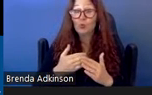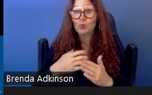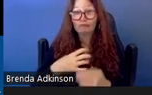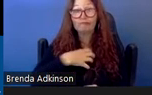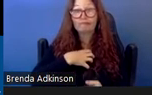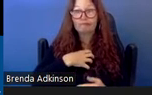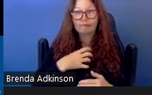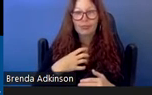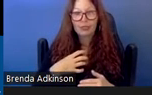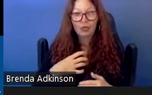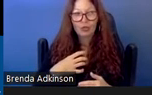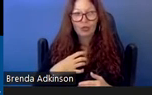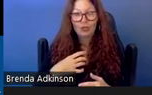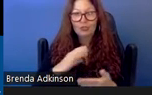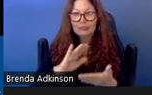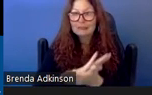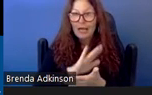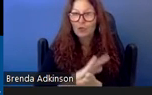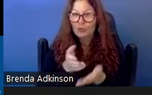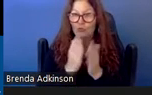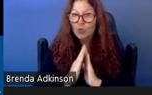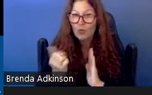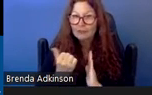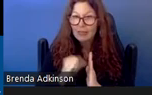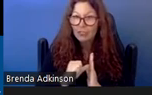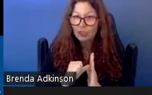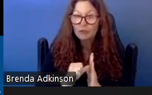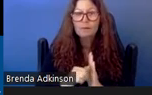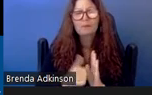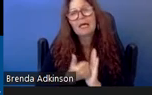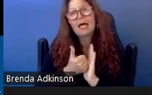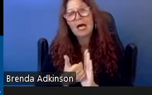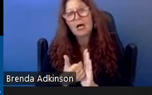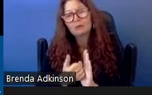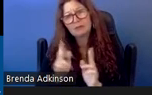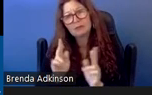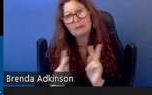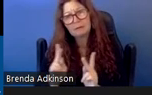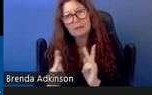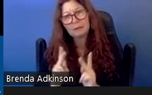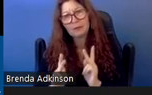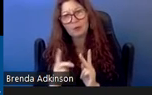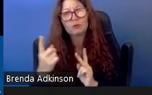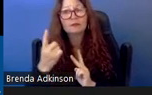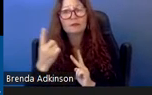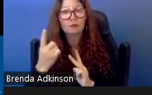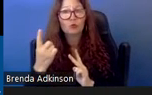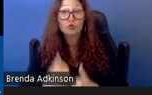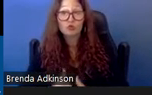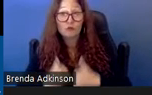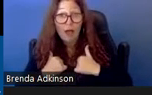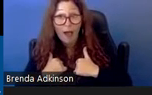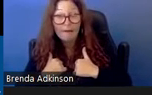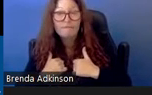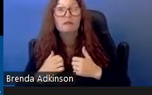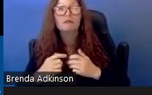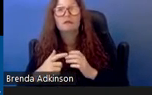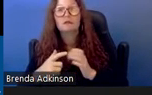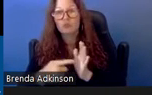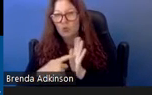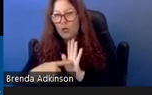really provides information to survivors about the types of documents they should provide. Another thing is